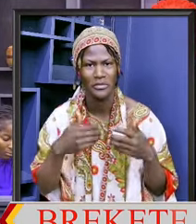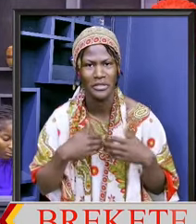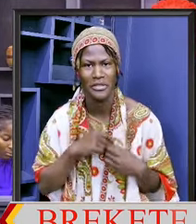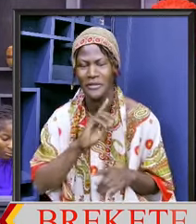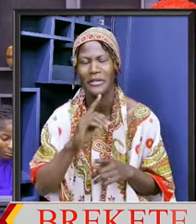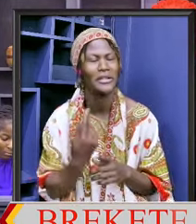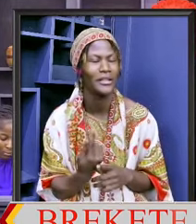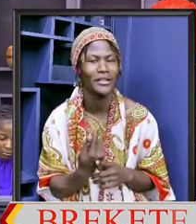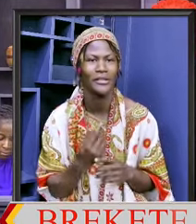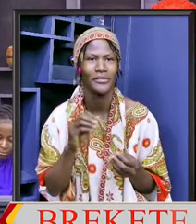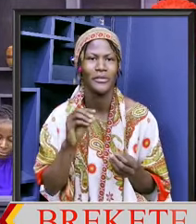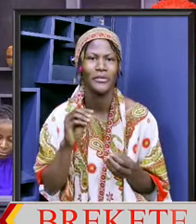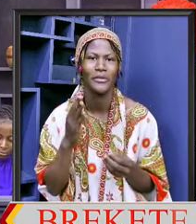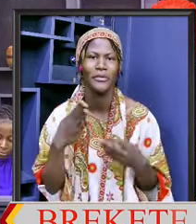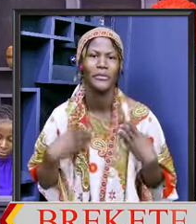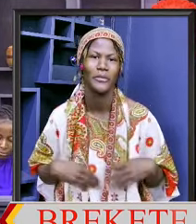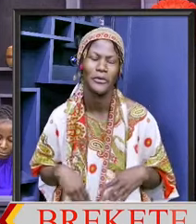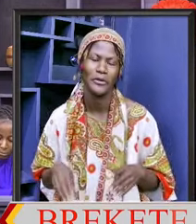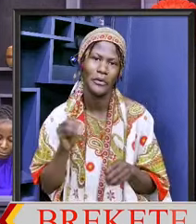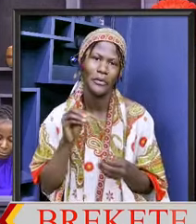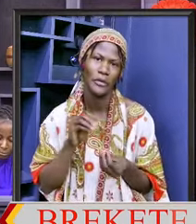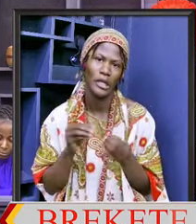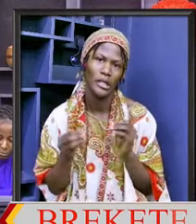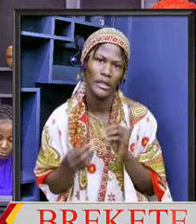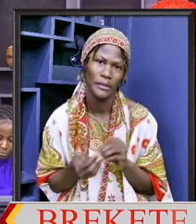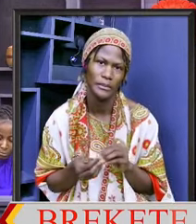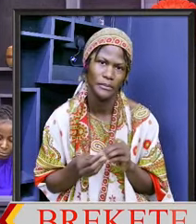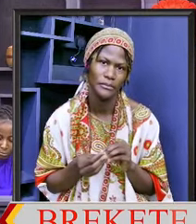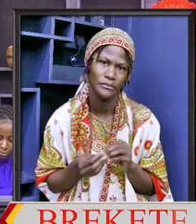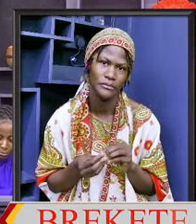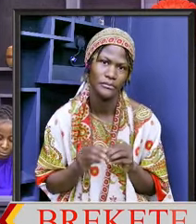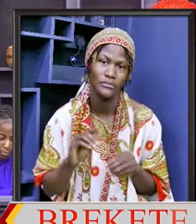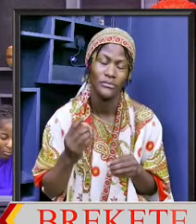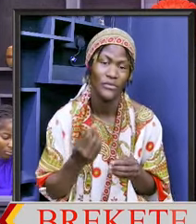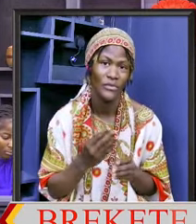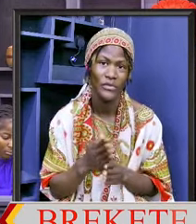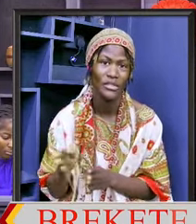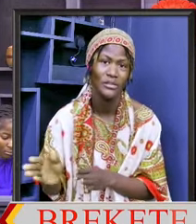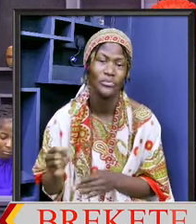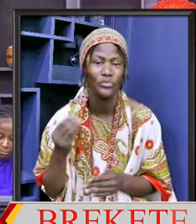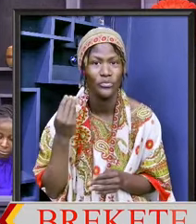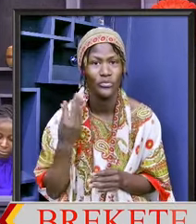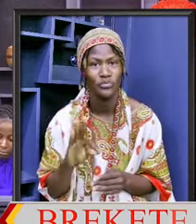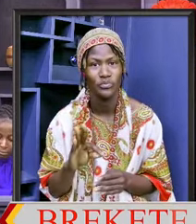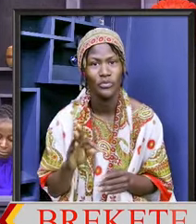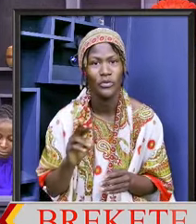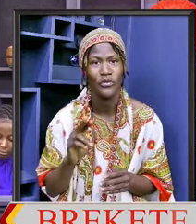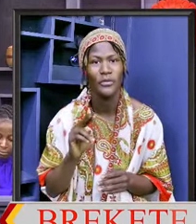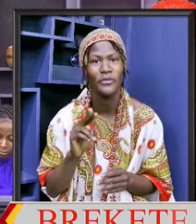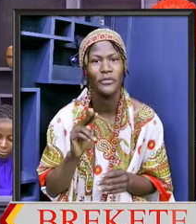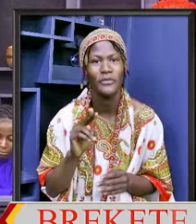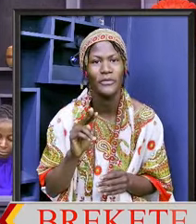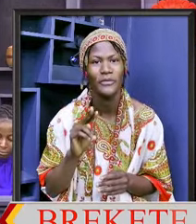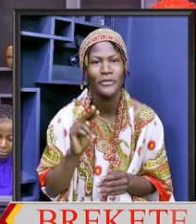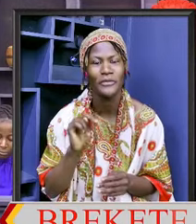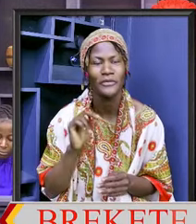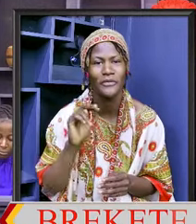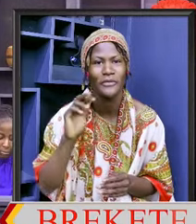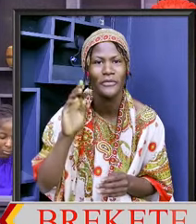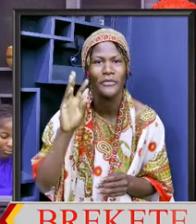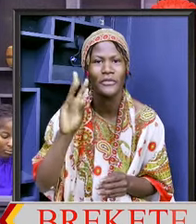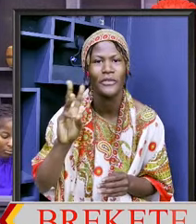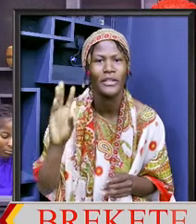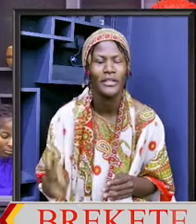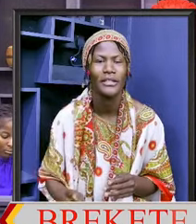same contradictory. Within the space of 90 seconds, you know, it did quite unbelievable.